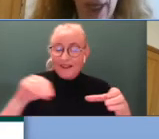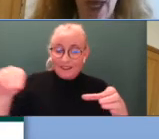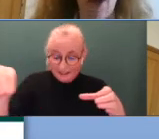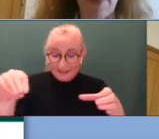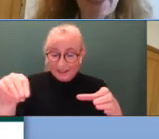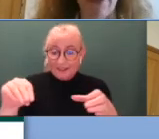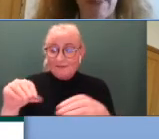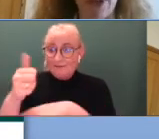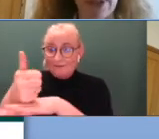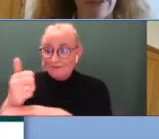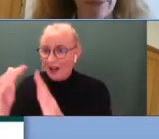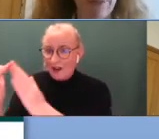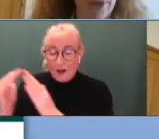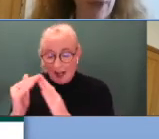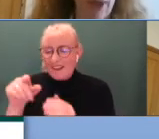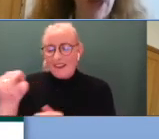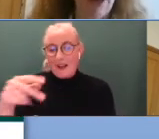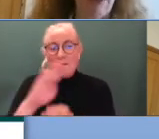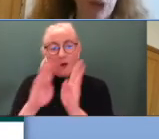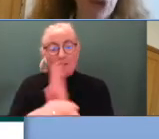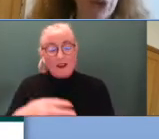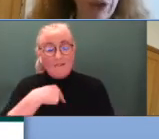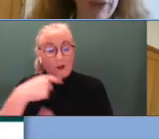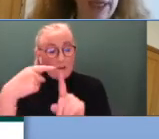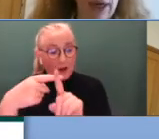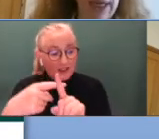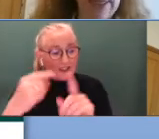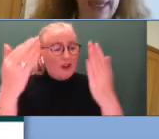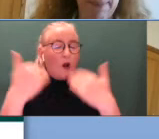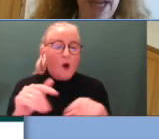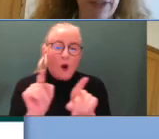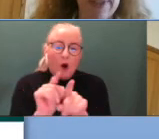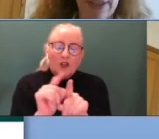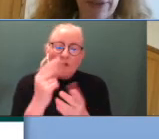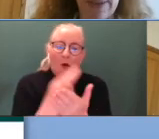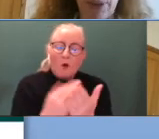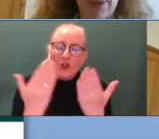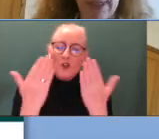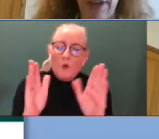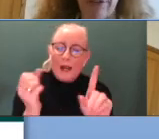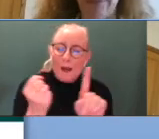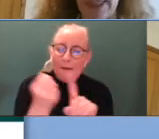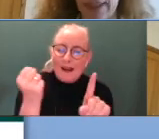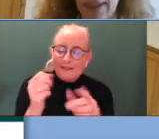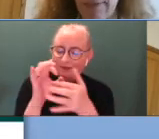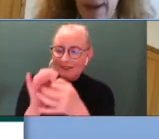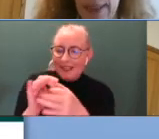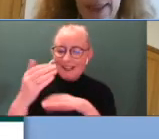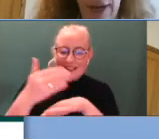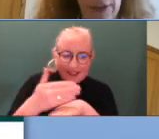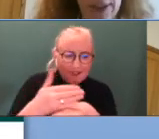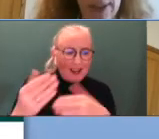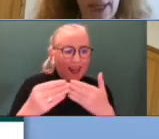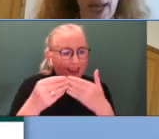deinstitutionalization is very positive. The report also really highlights the impact of skilled support staff, leaders,